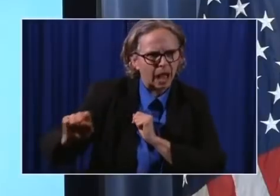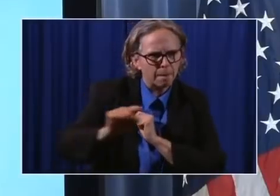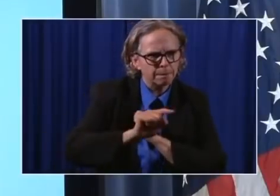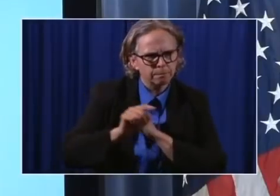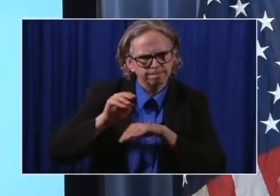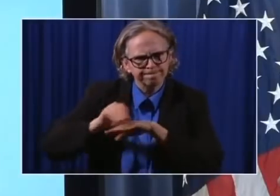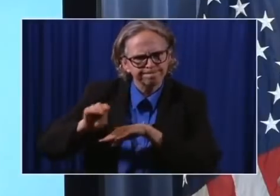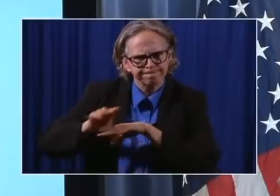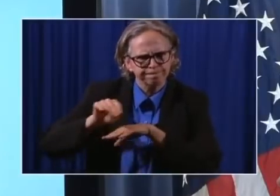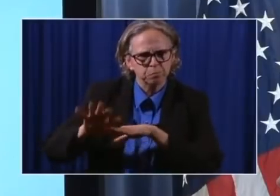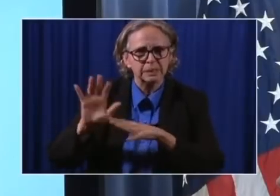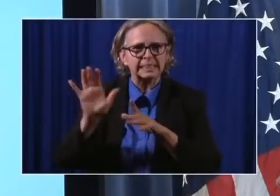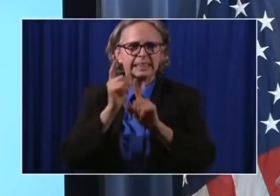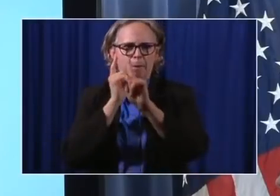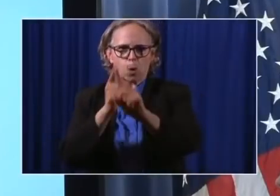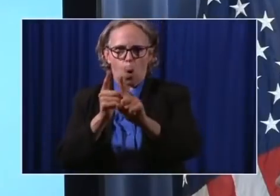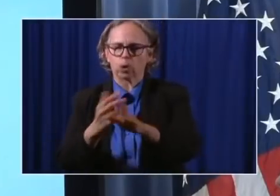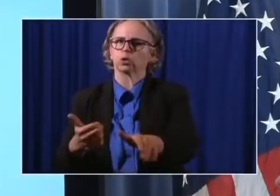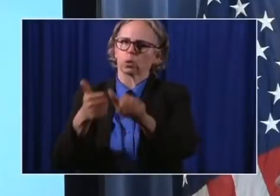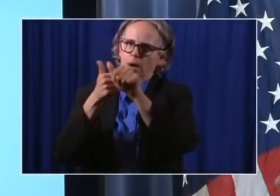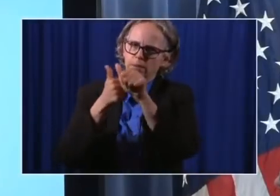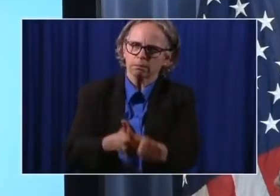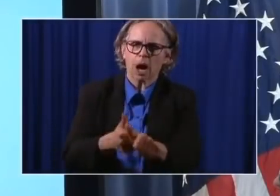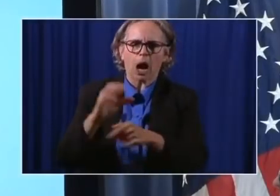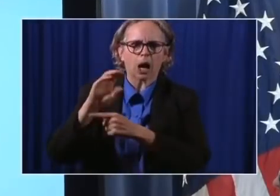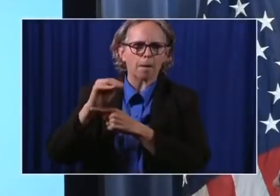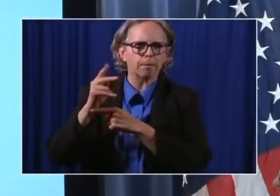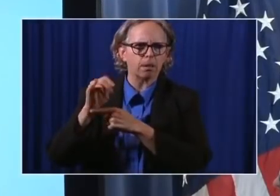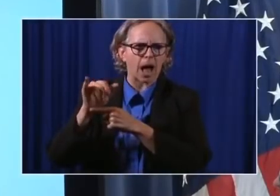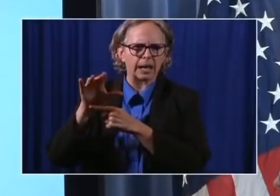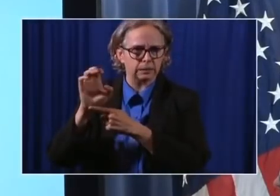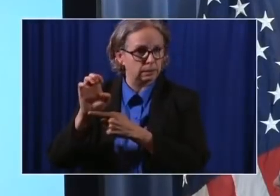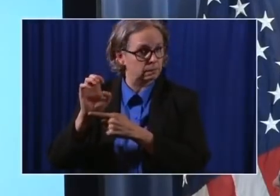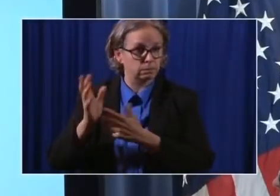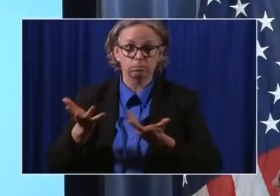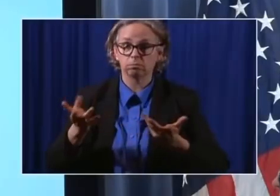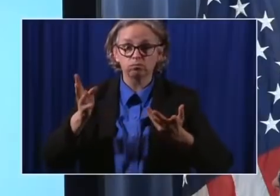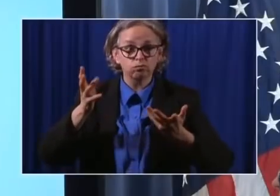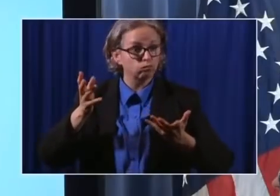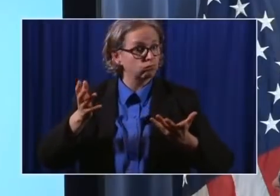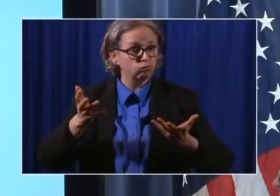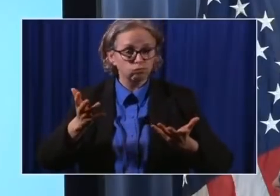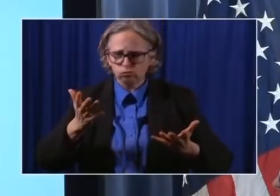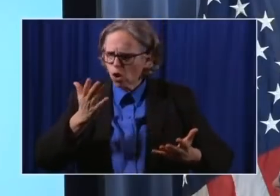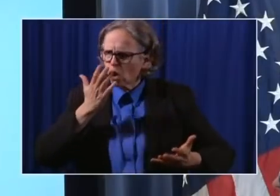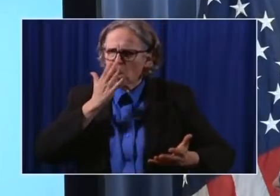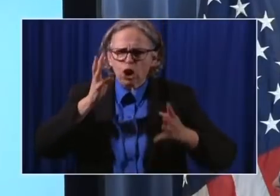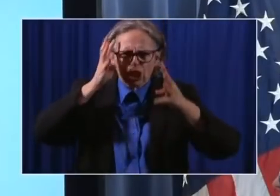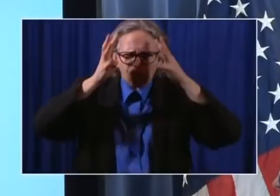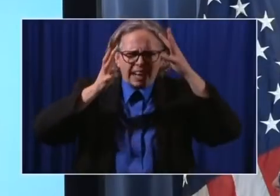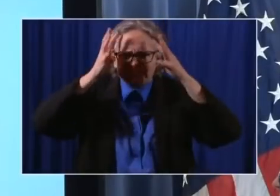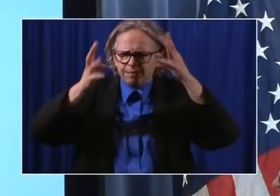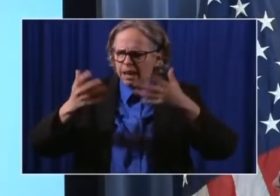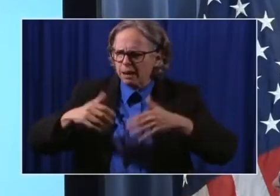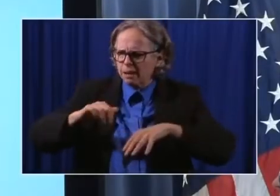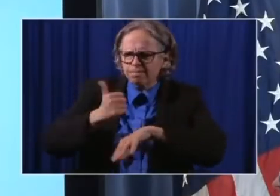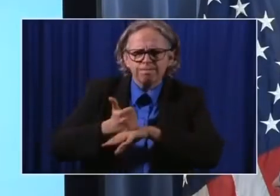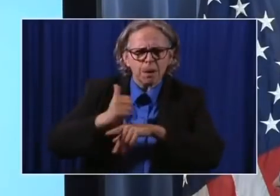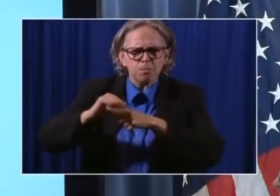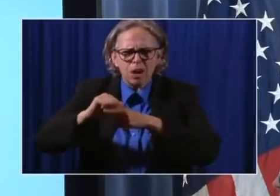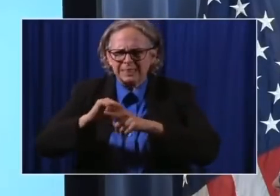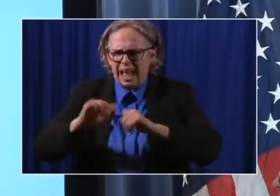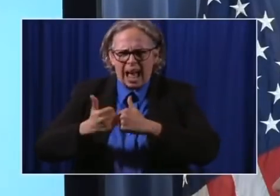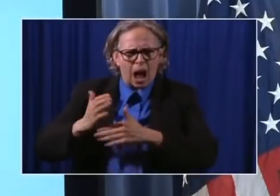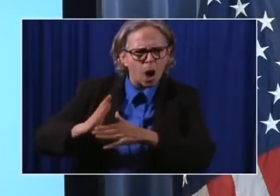And they've really come up with some best practices. And we've had the opportunity to speak to them, share with other permit holders, and really see